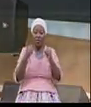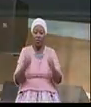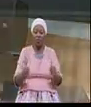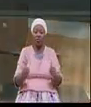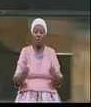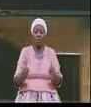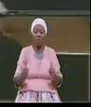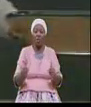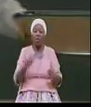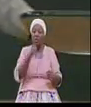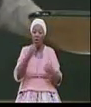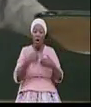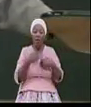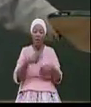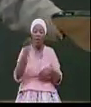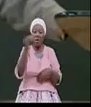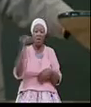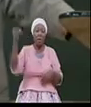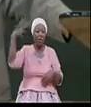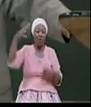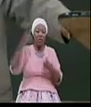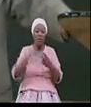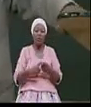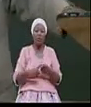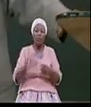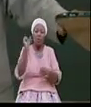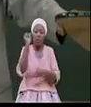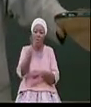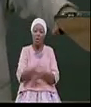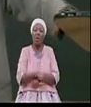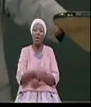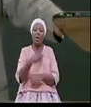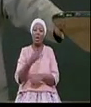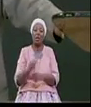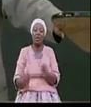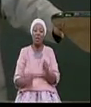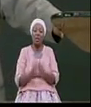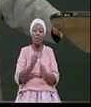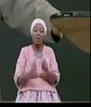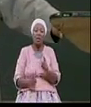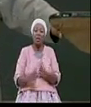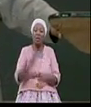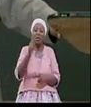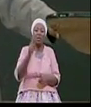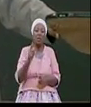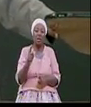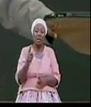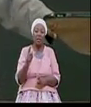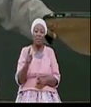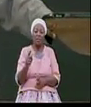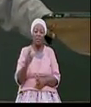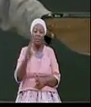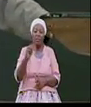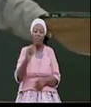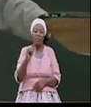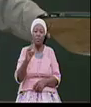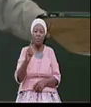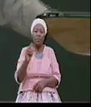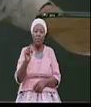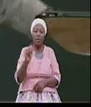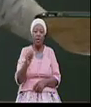the grace to conquer the greater Midian inside